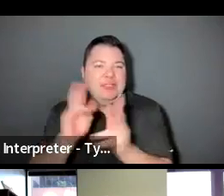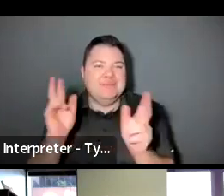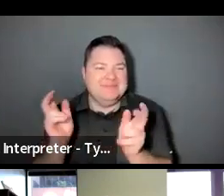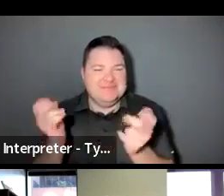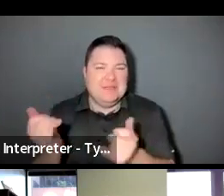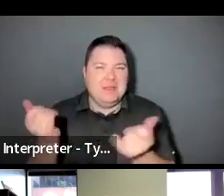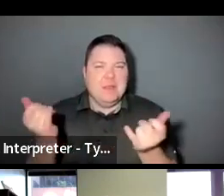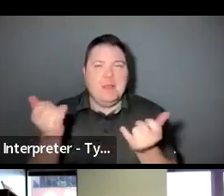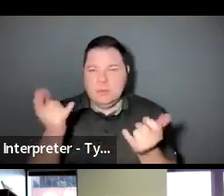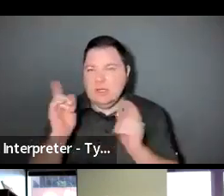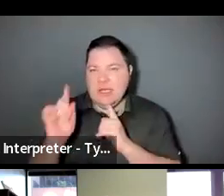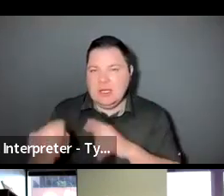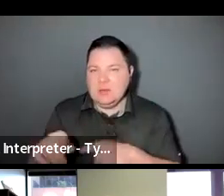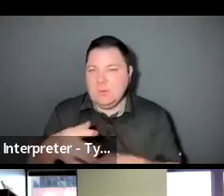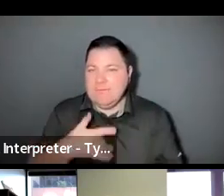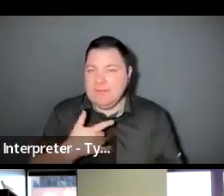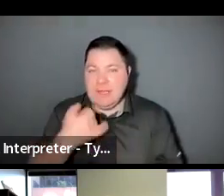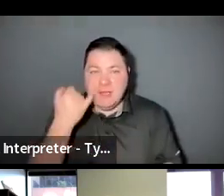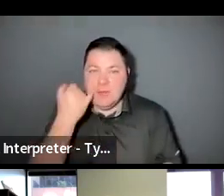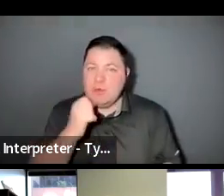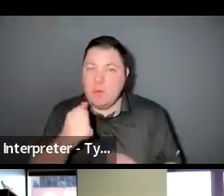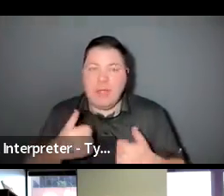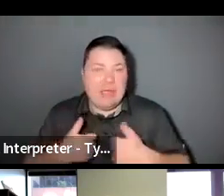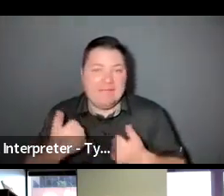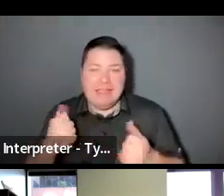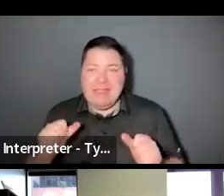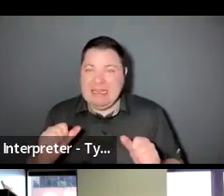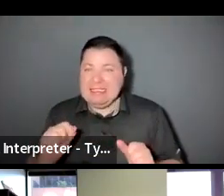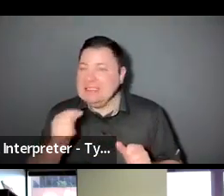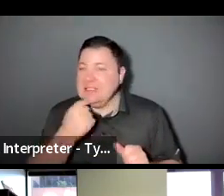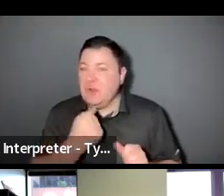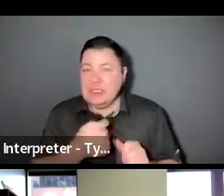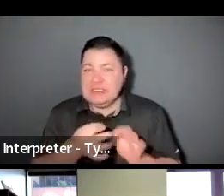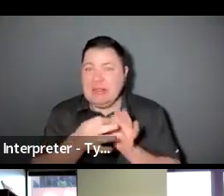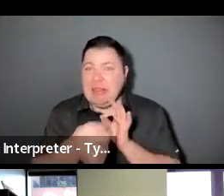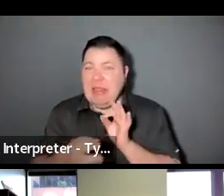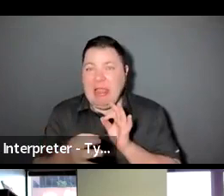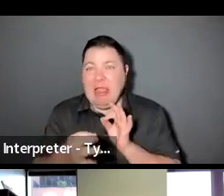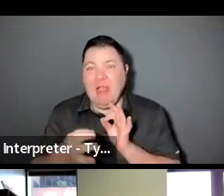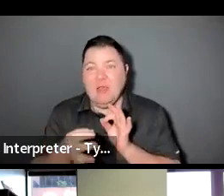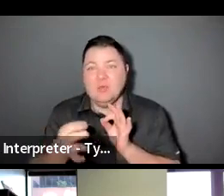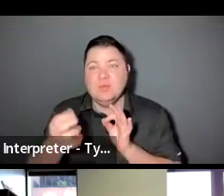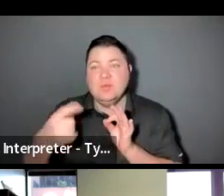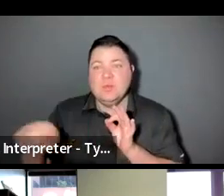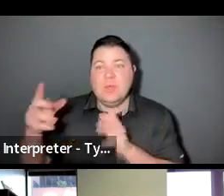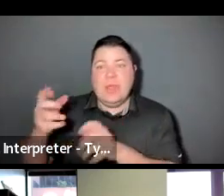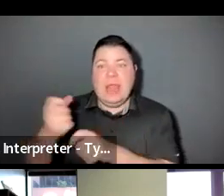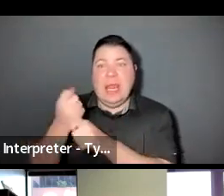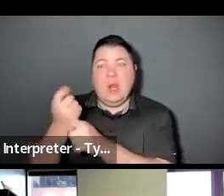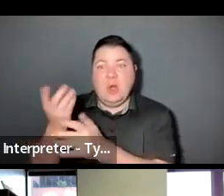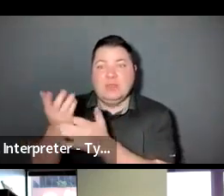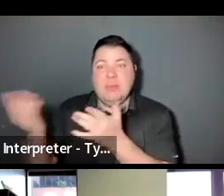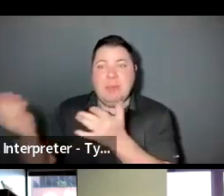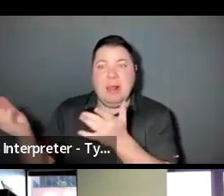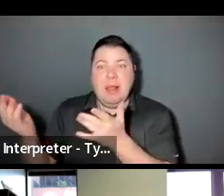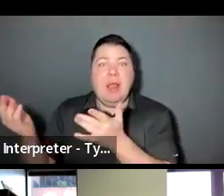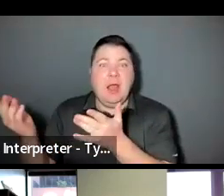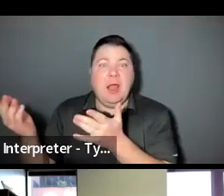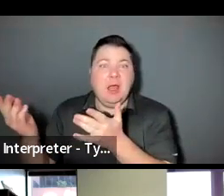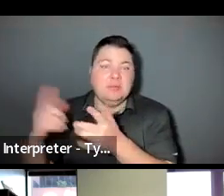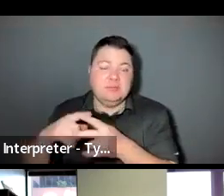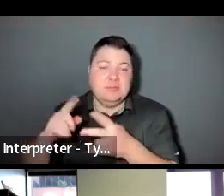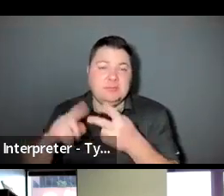do feel like if we do not have any major significant delays in the supply chain, if we do not have any